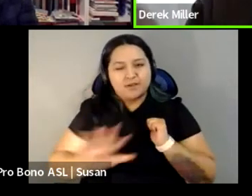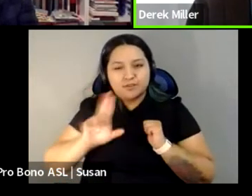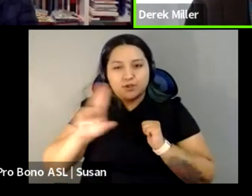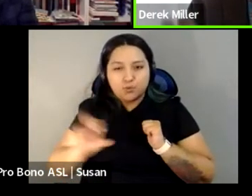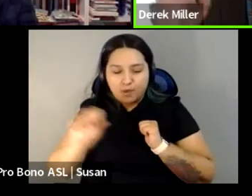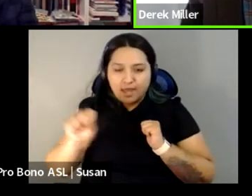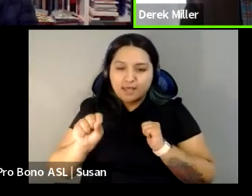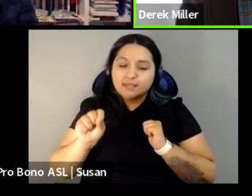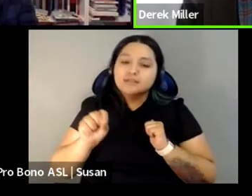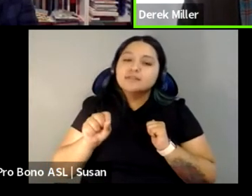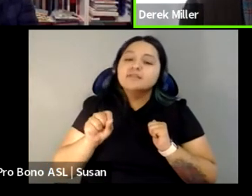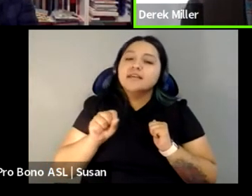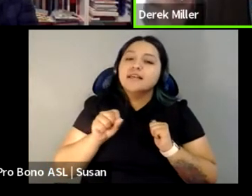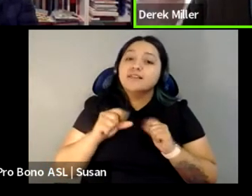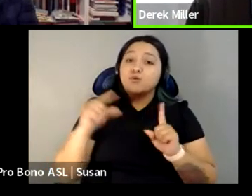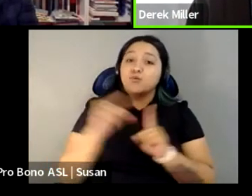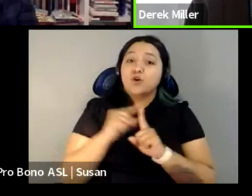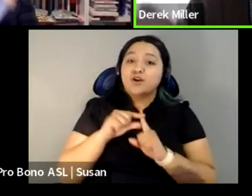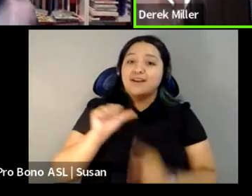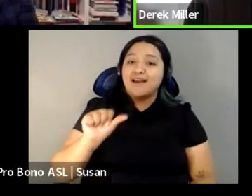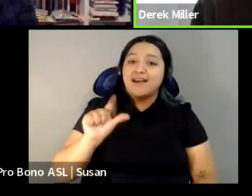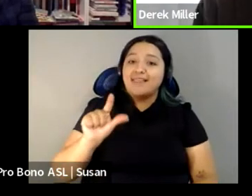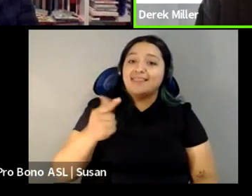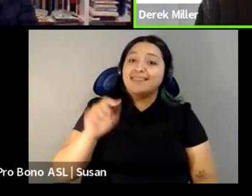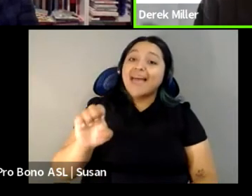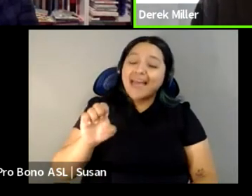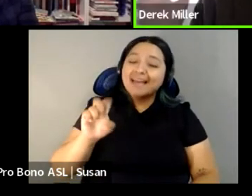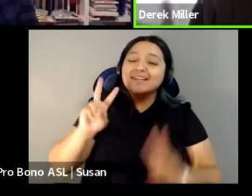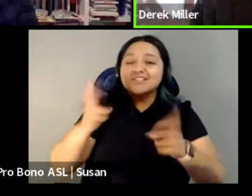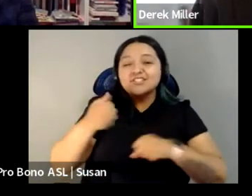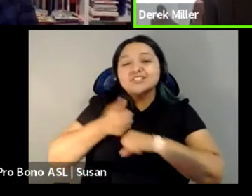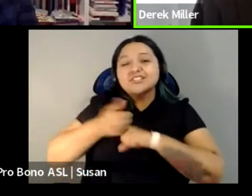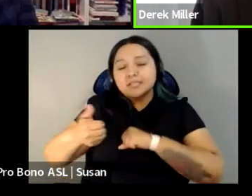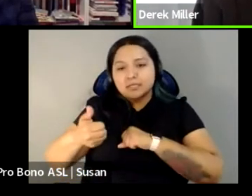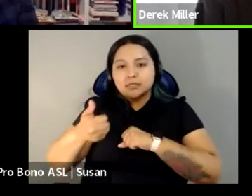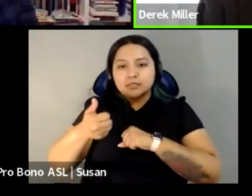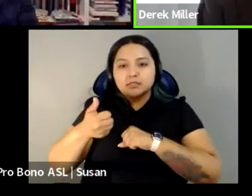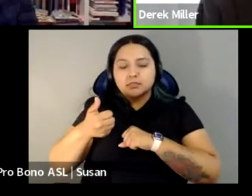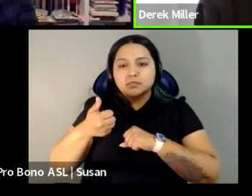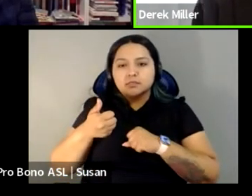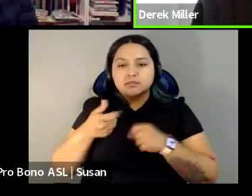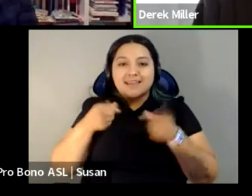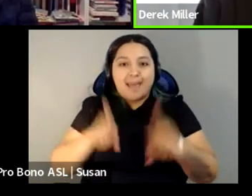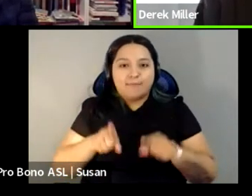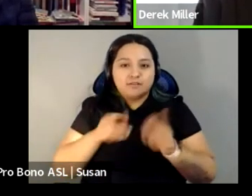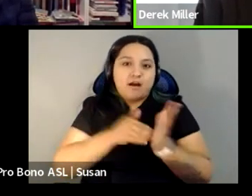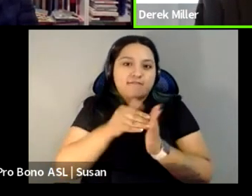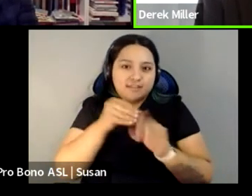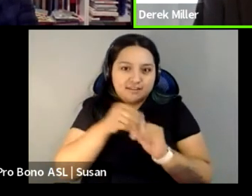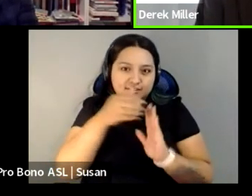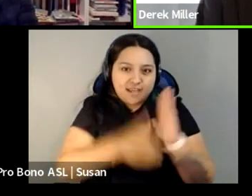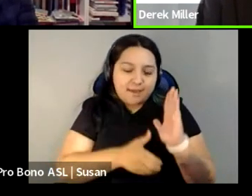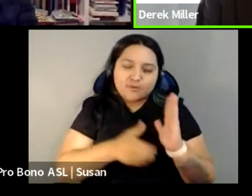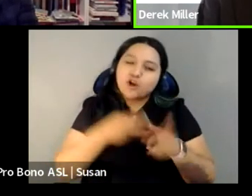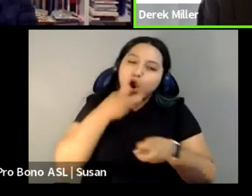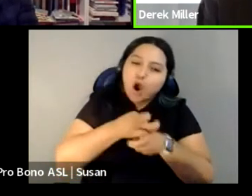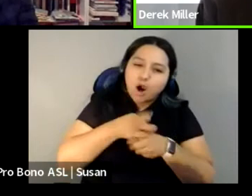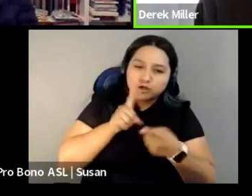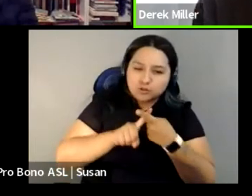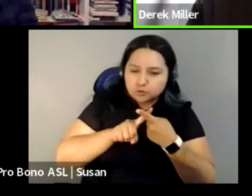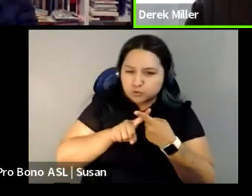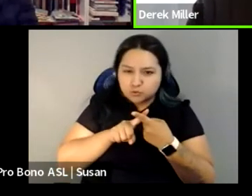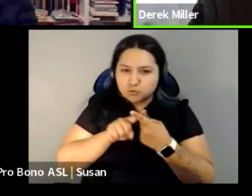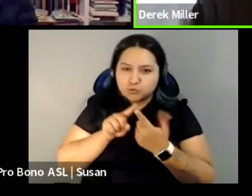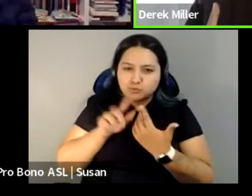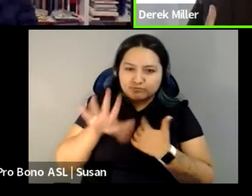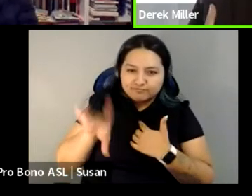appears a lot in this chapter because it's really hard to make up what was really going on with Byers, though Brent has done his level